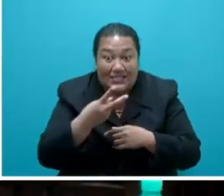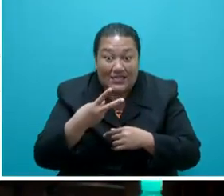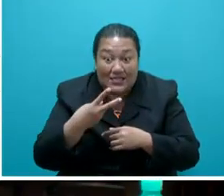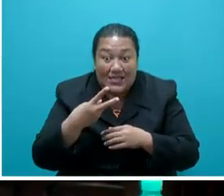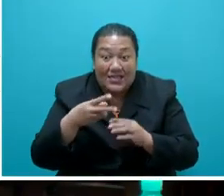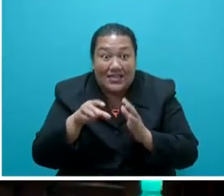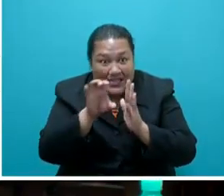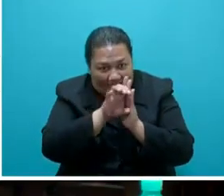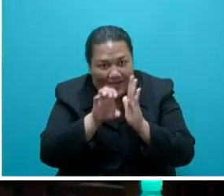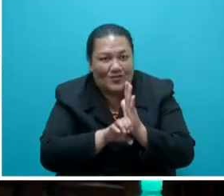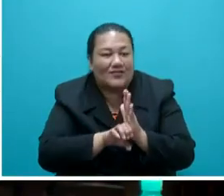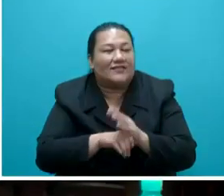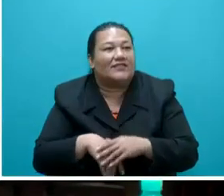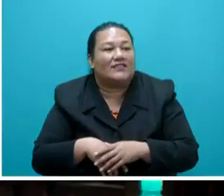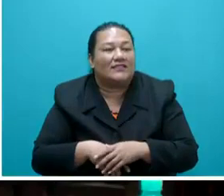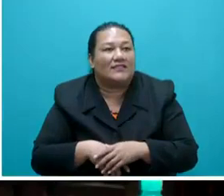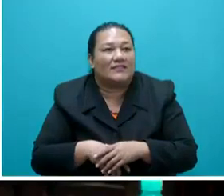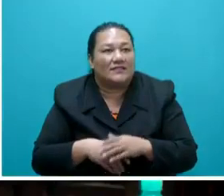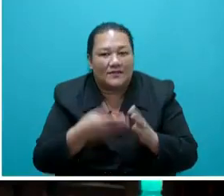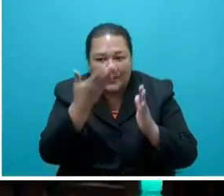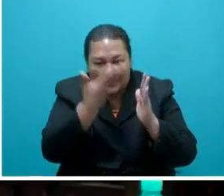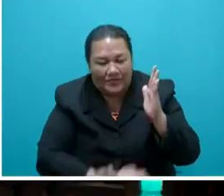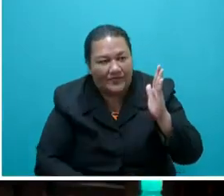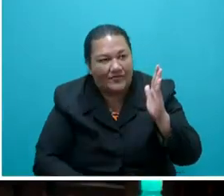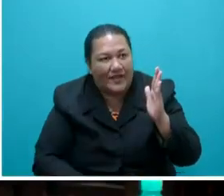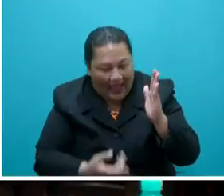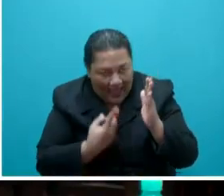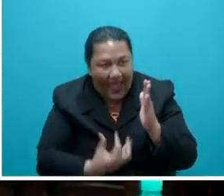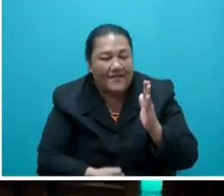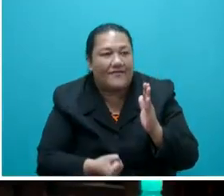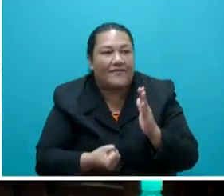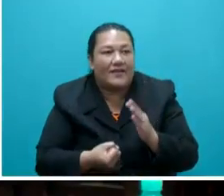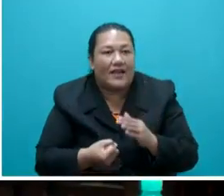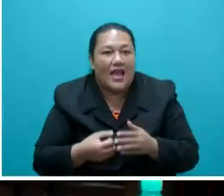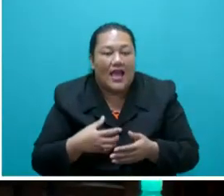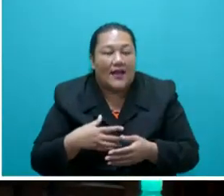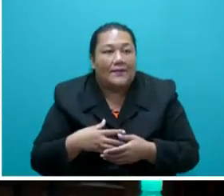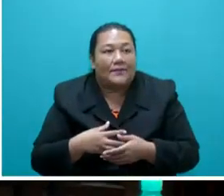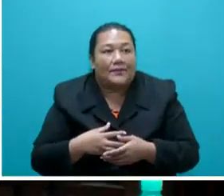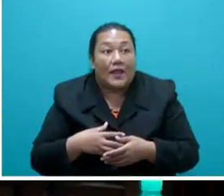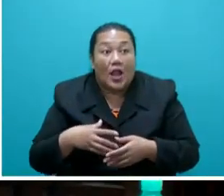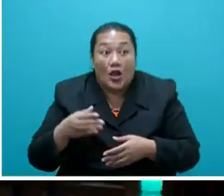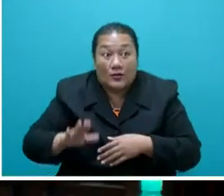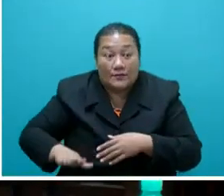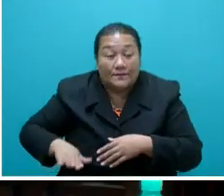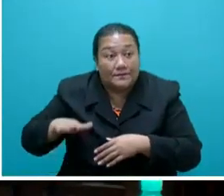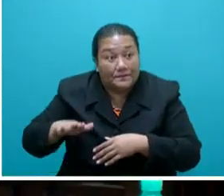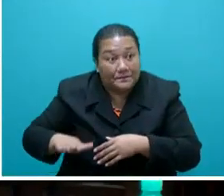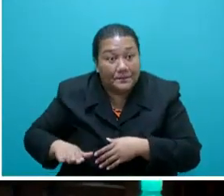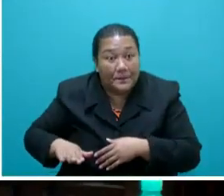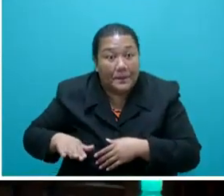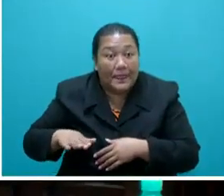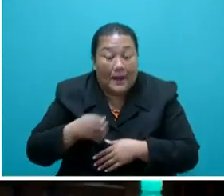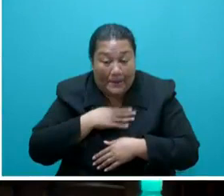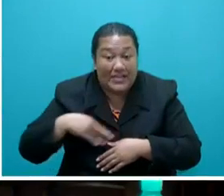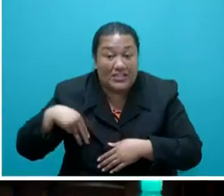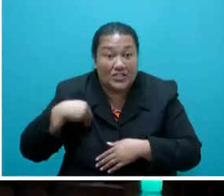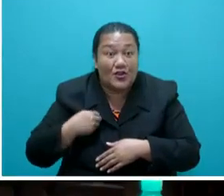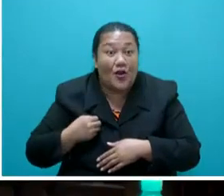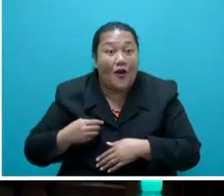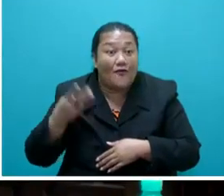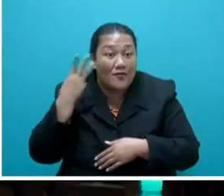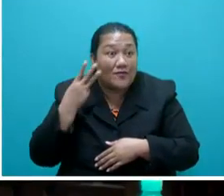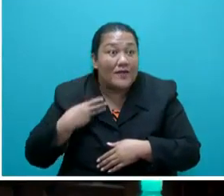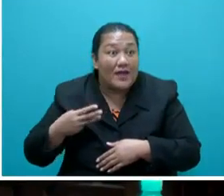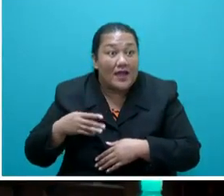Fijian government were well articulated by the Honorable Assistant Minister for Women, Children and Poverty Alleviation, Honorable Vina Bhatnagar,